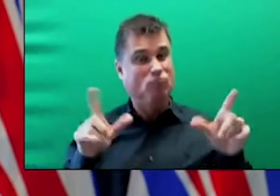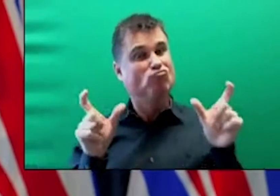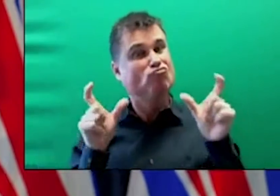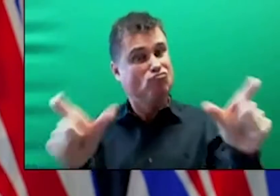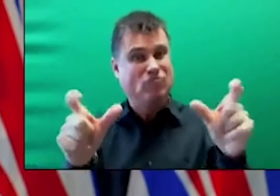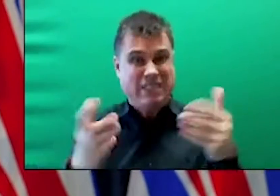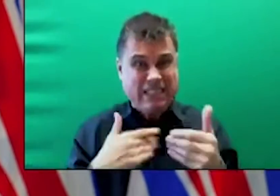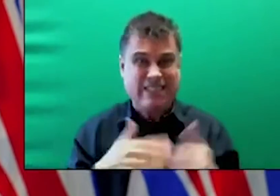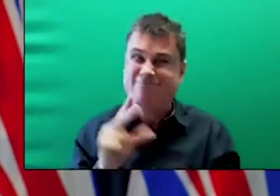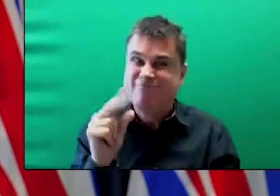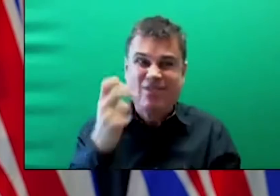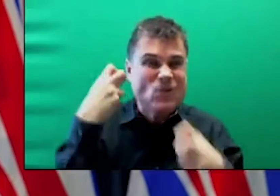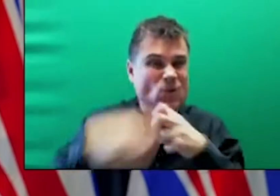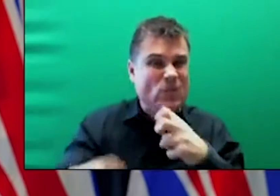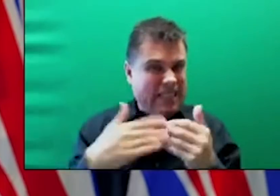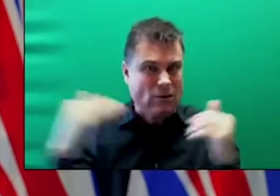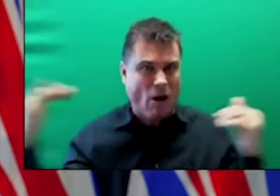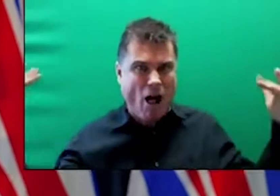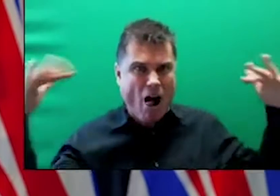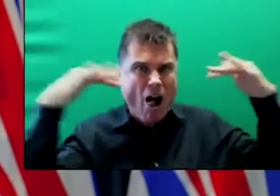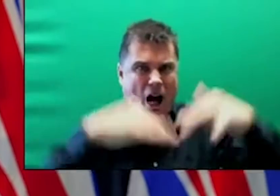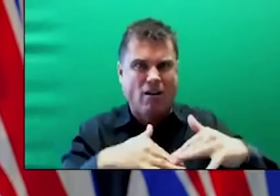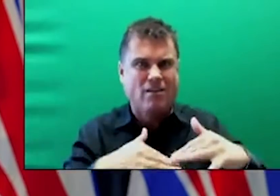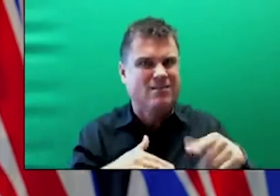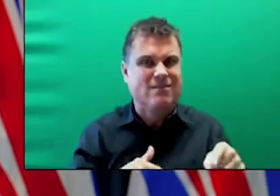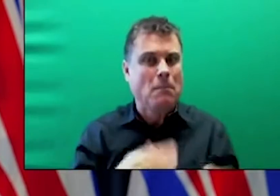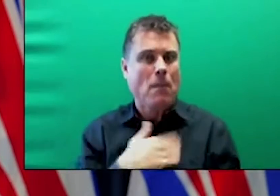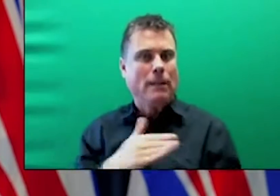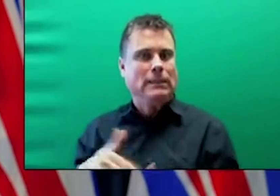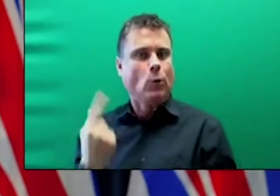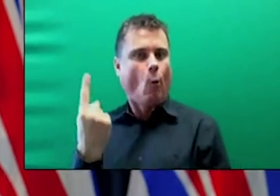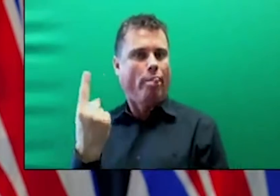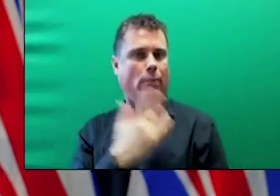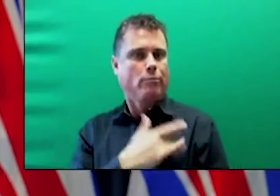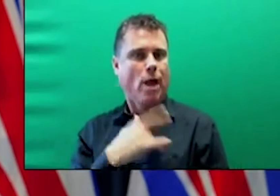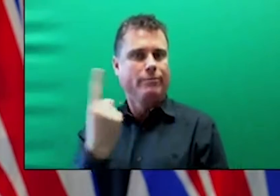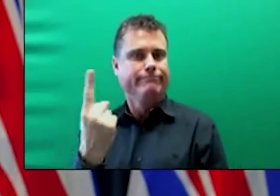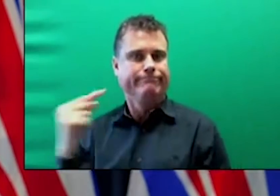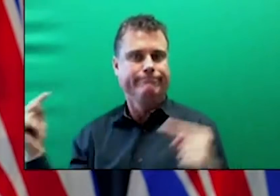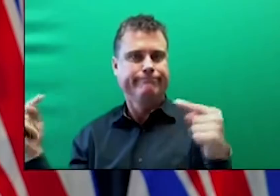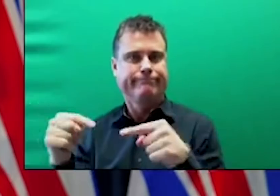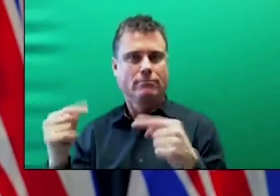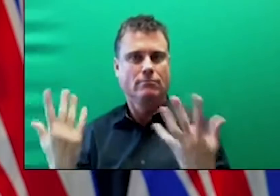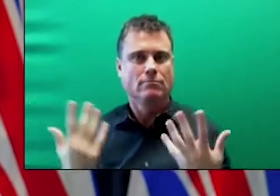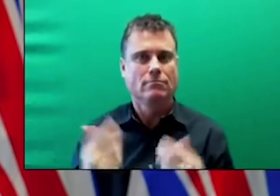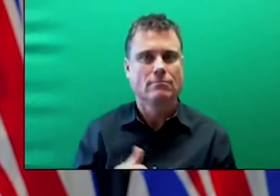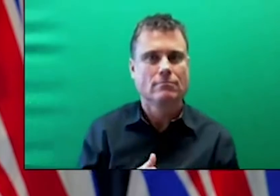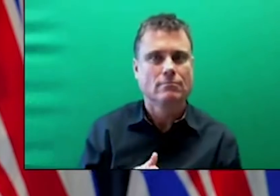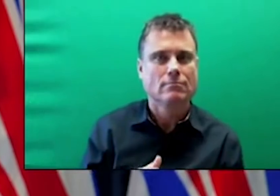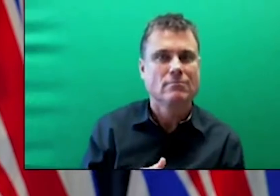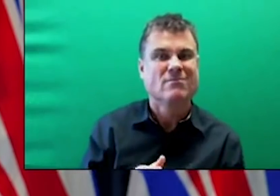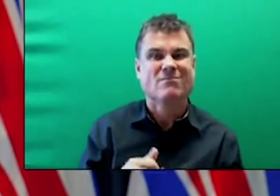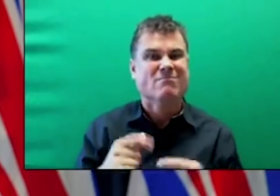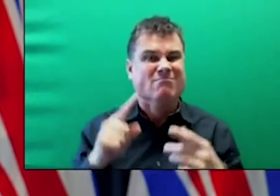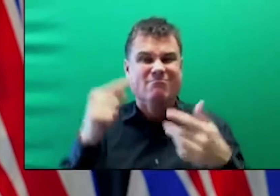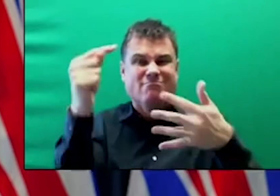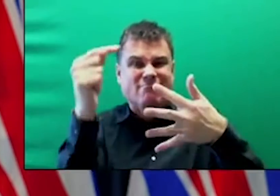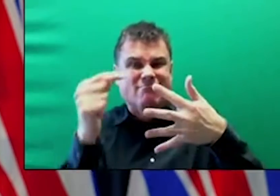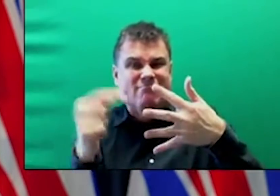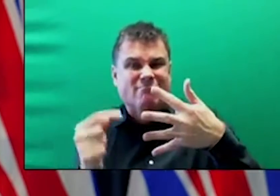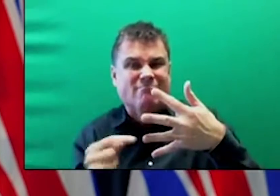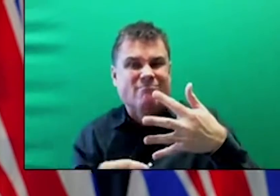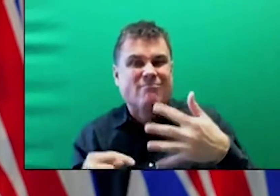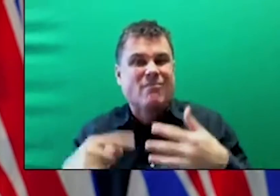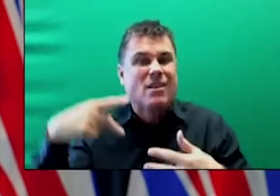government is doing something extra to try and keep people safe? Well, again, Rob, the challenge is, how would we do it? And I'm